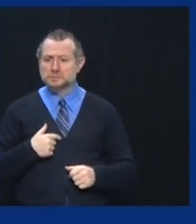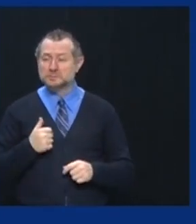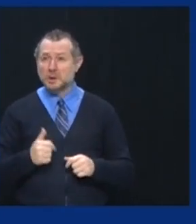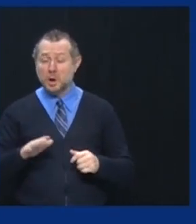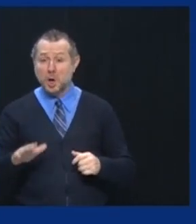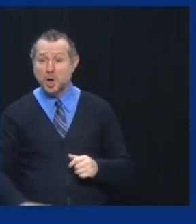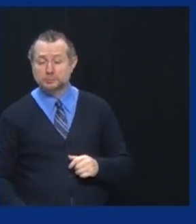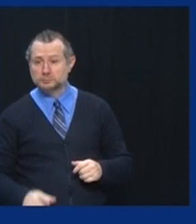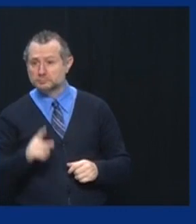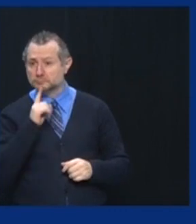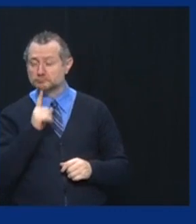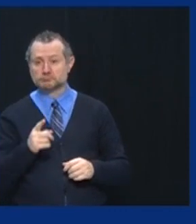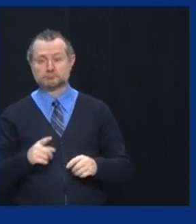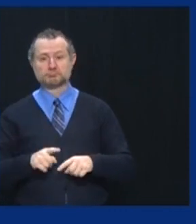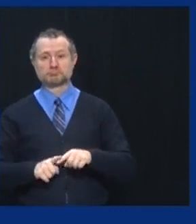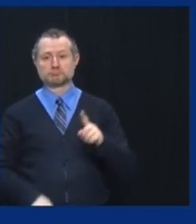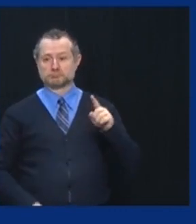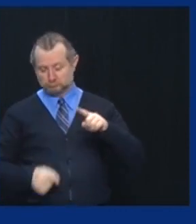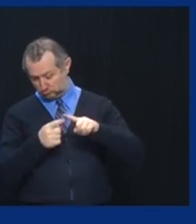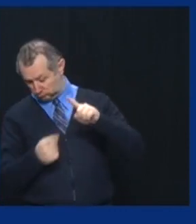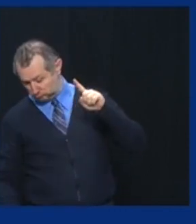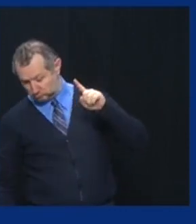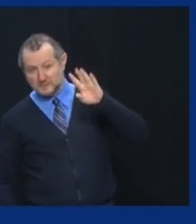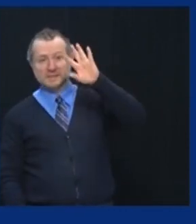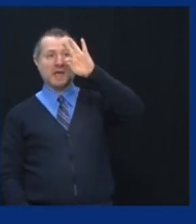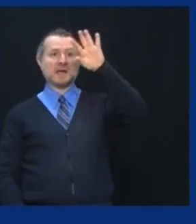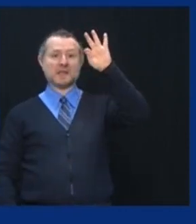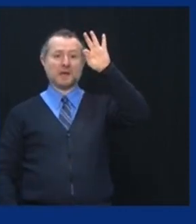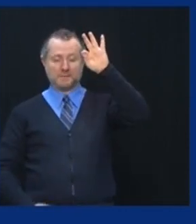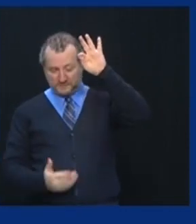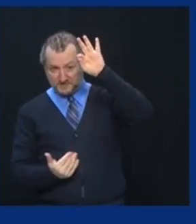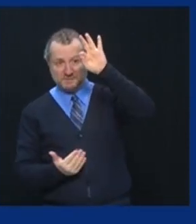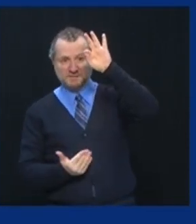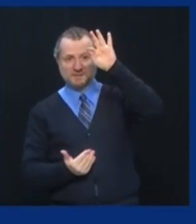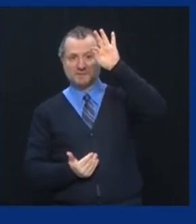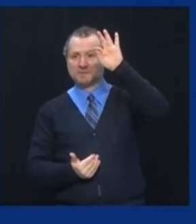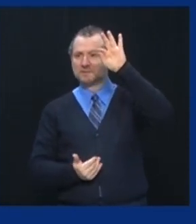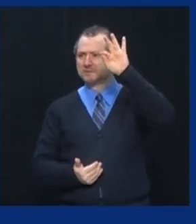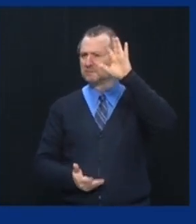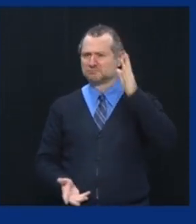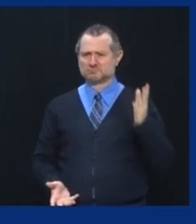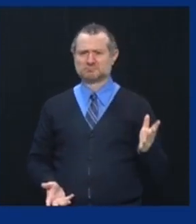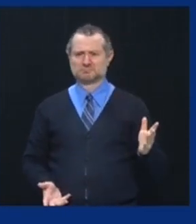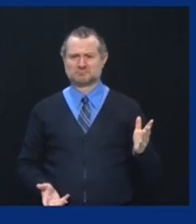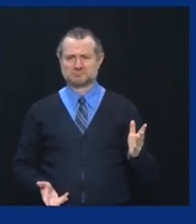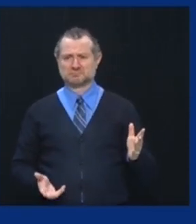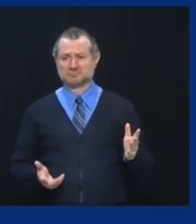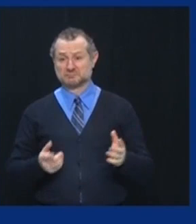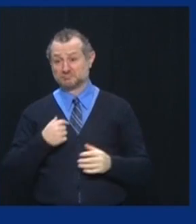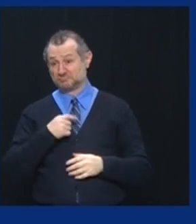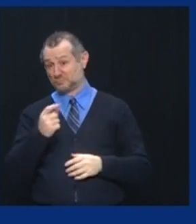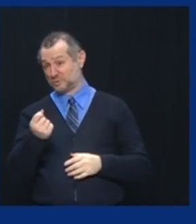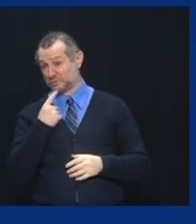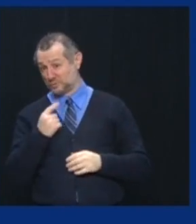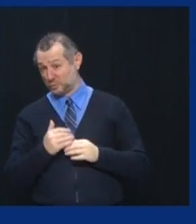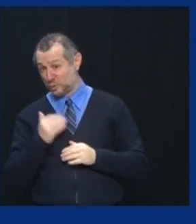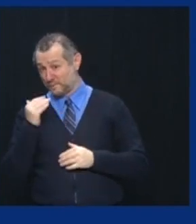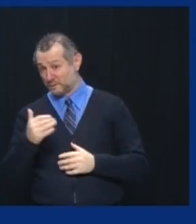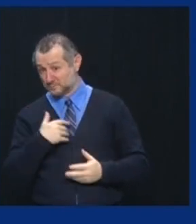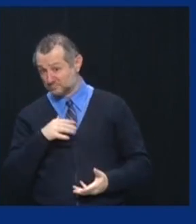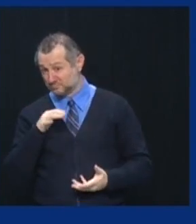very wide spectrum. Were they over-allocated? No, because